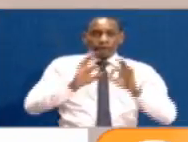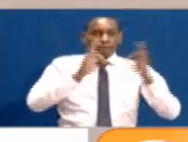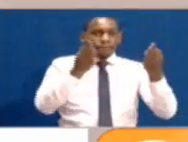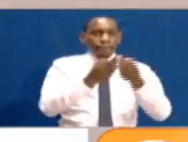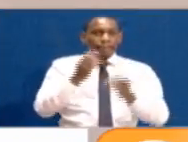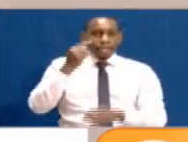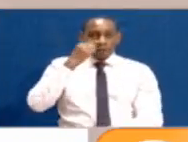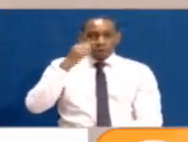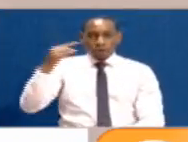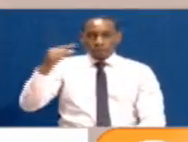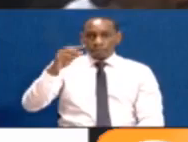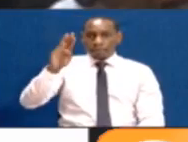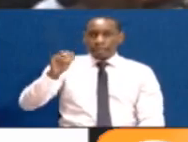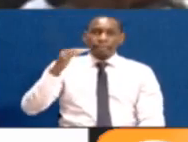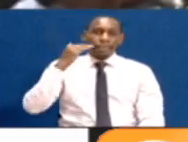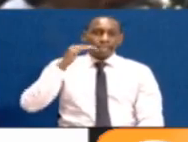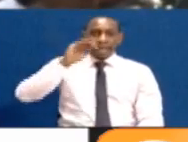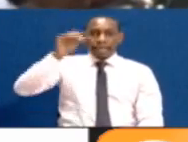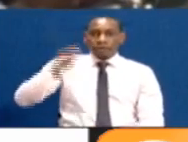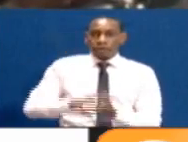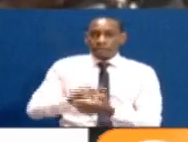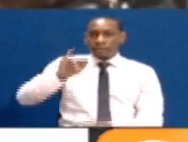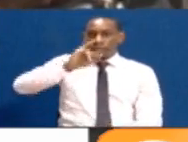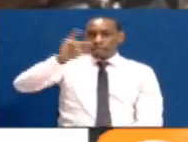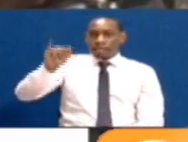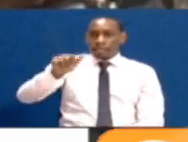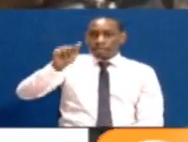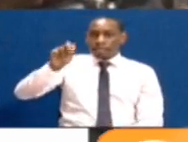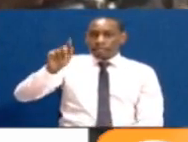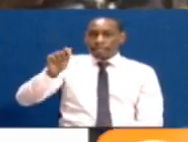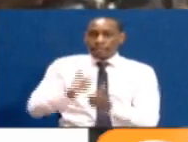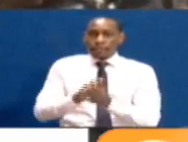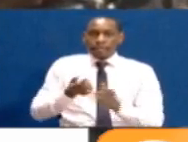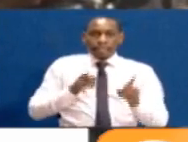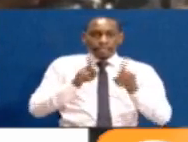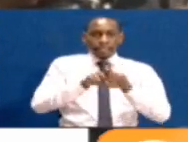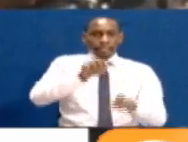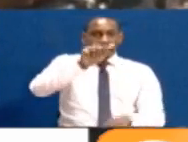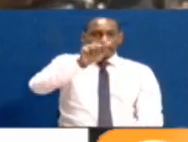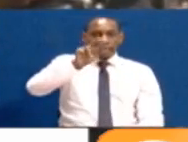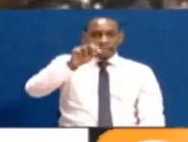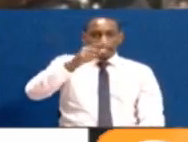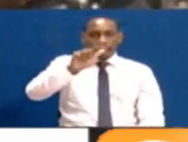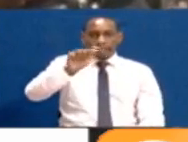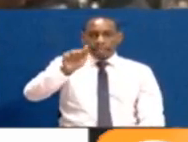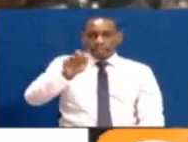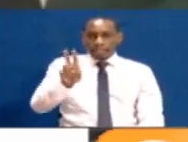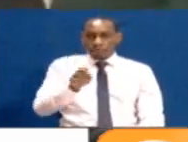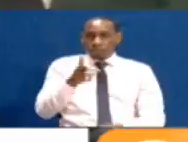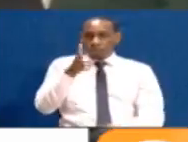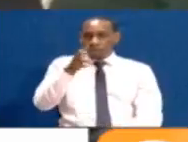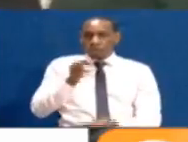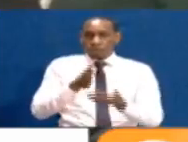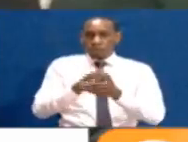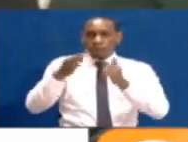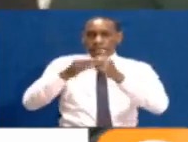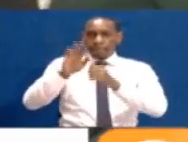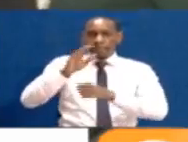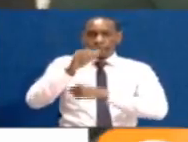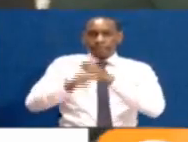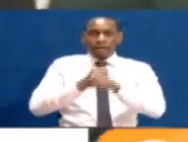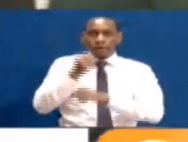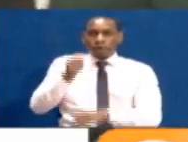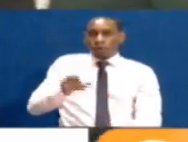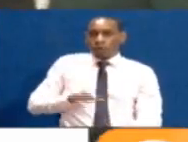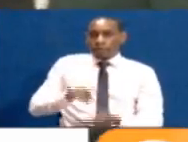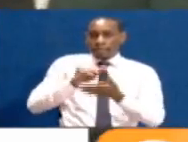in Gem, Siaya County. Janet Oyuga and her sister Angela Oyuga were shot by an 85-year-old woman